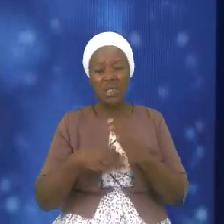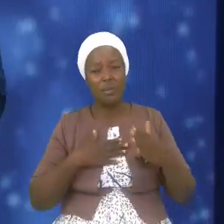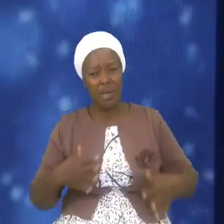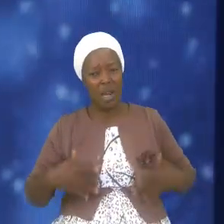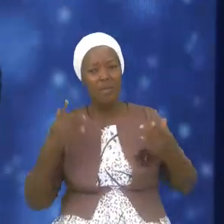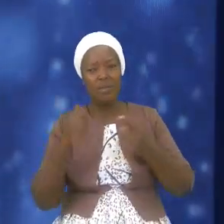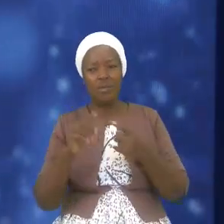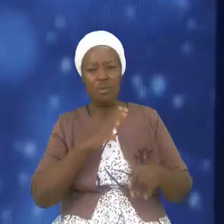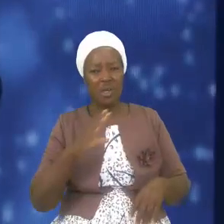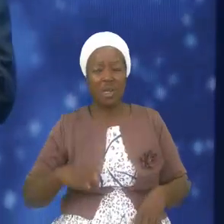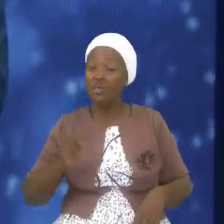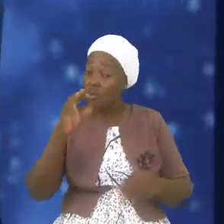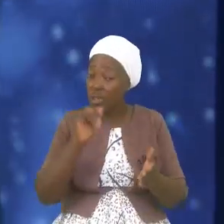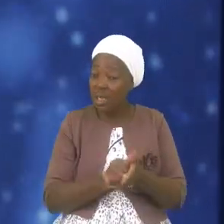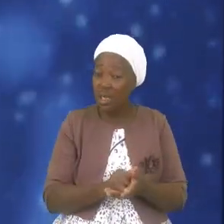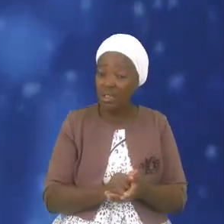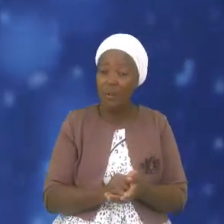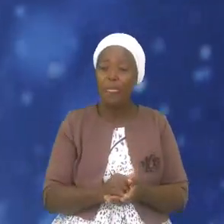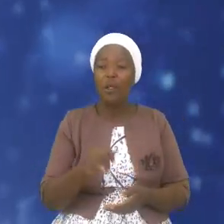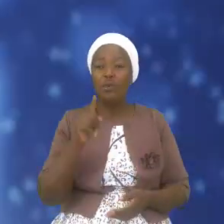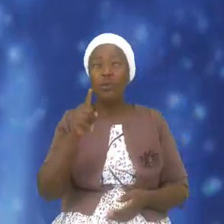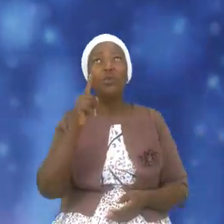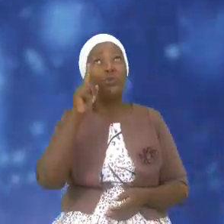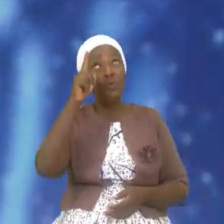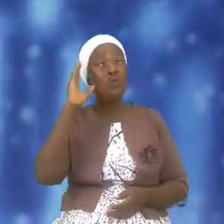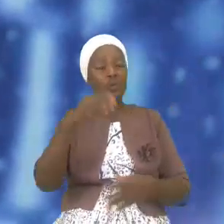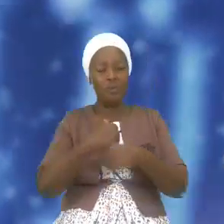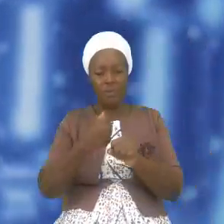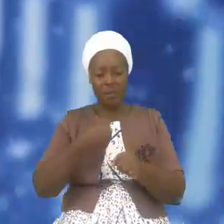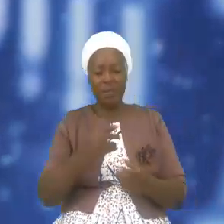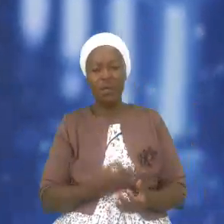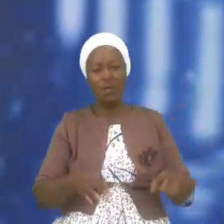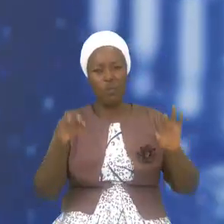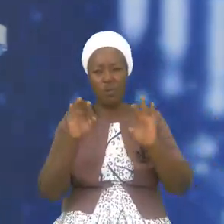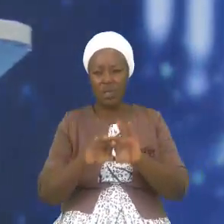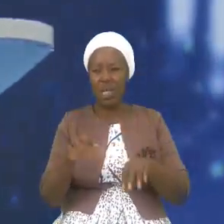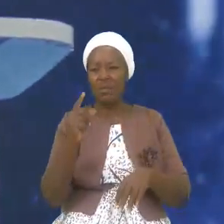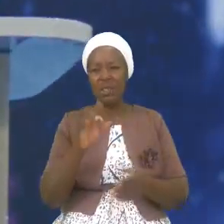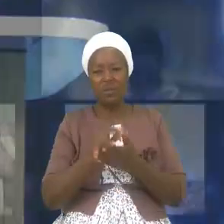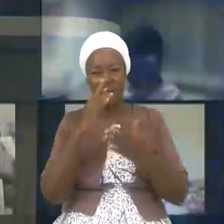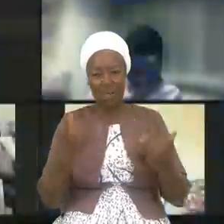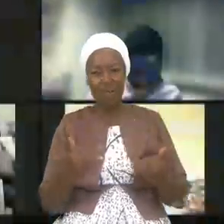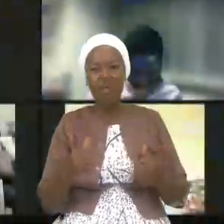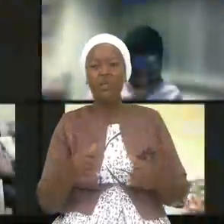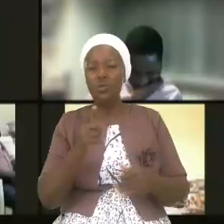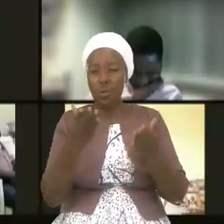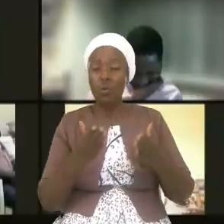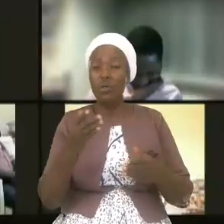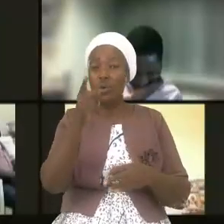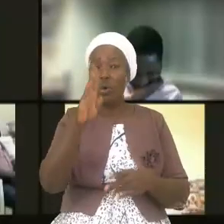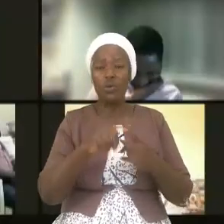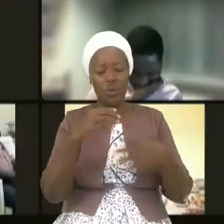worthy. Wherever you are, you want Him to make you worthy of salvation,